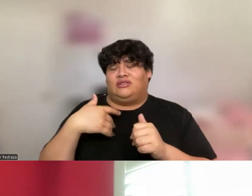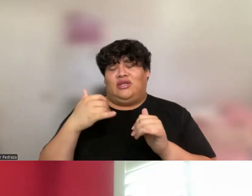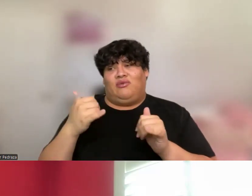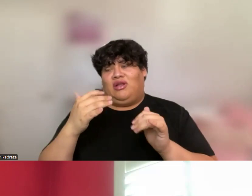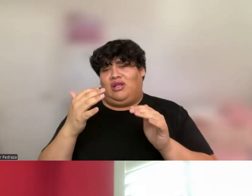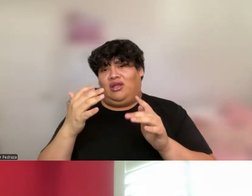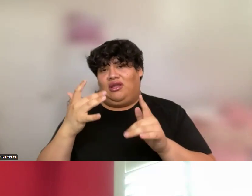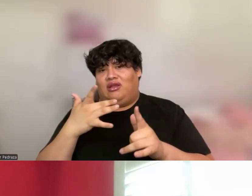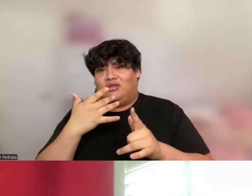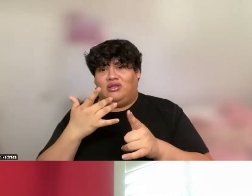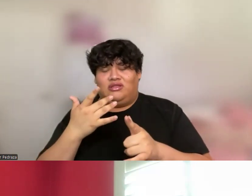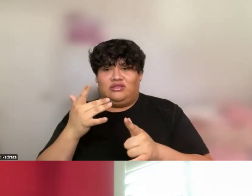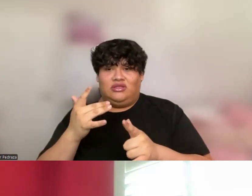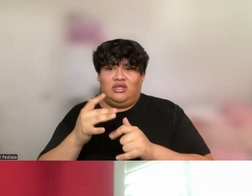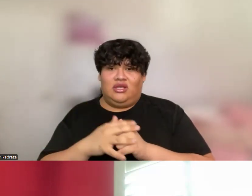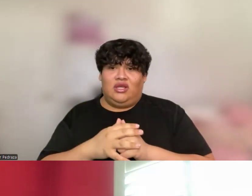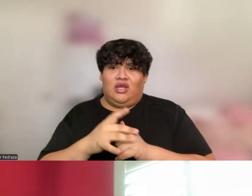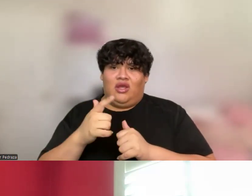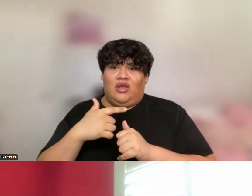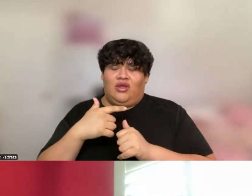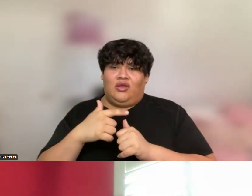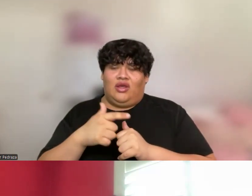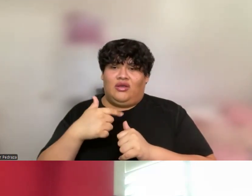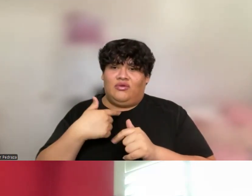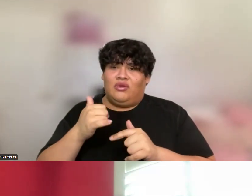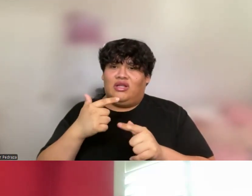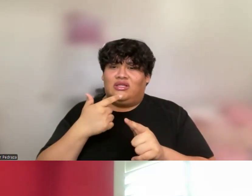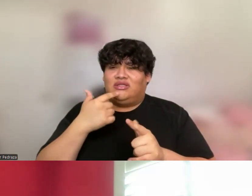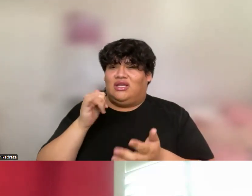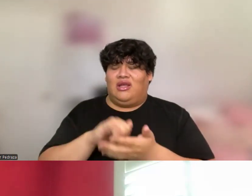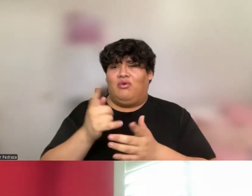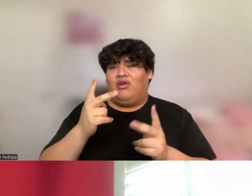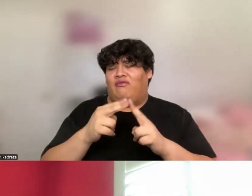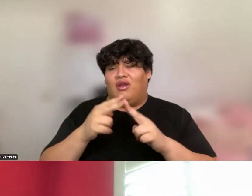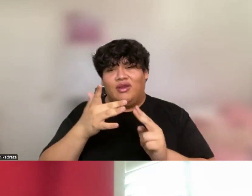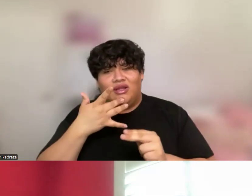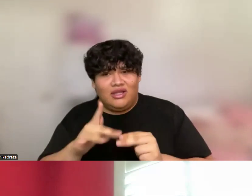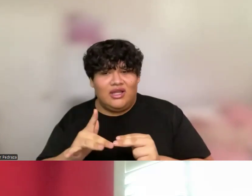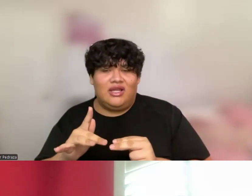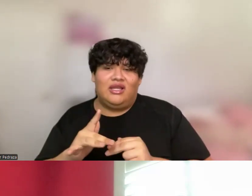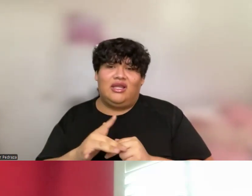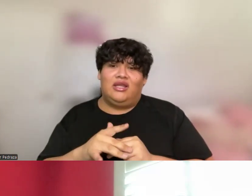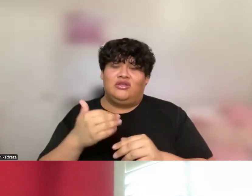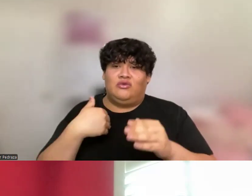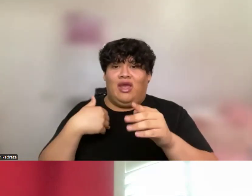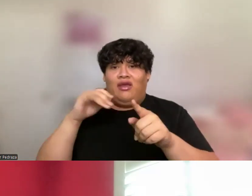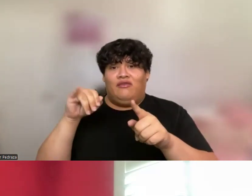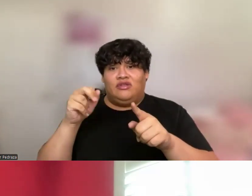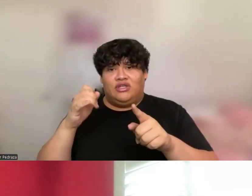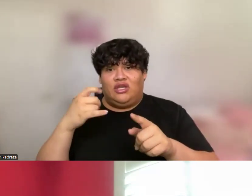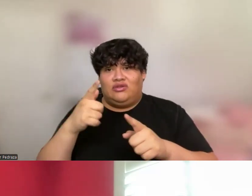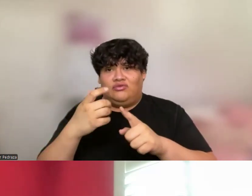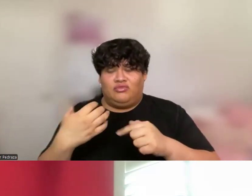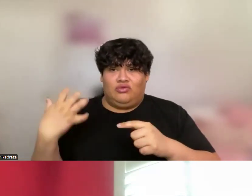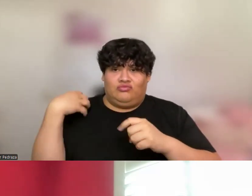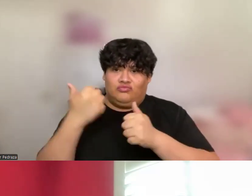this was an agenda item, and would be remiss without saying that I think we're very lucky to have Faye as our state long-term care